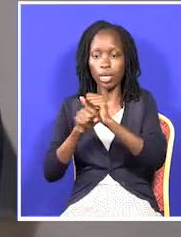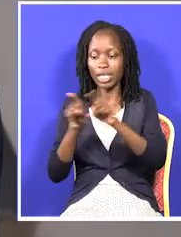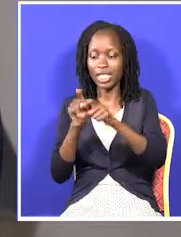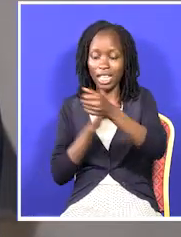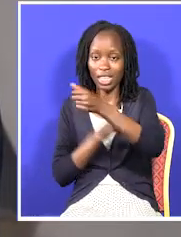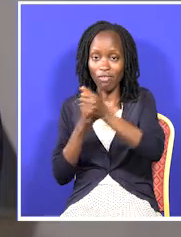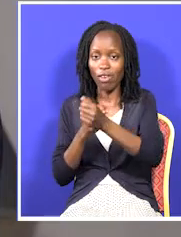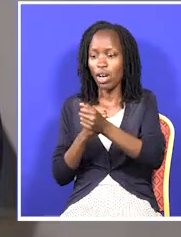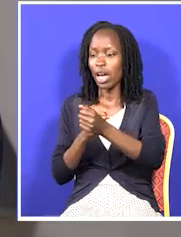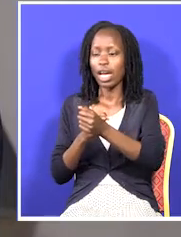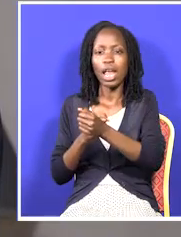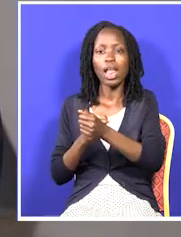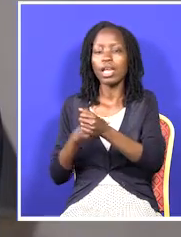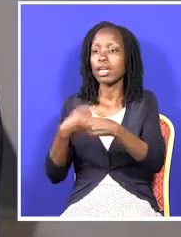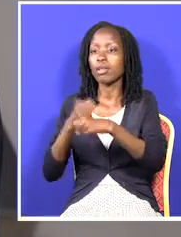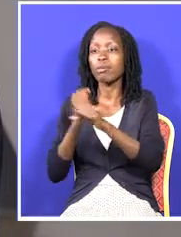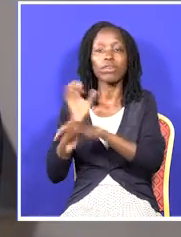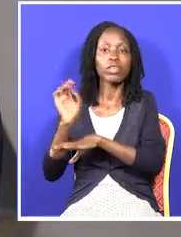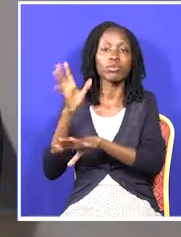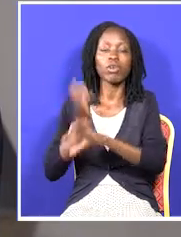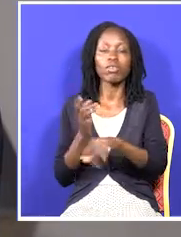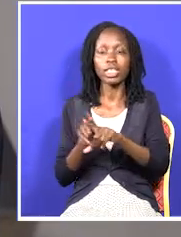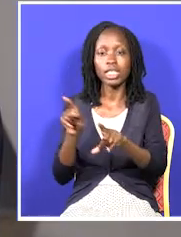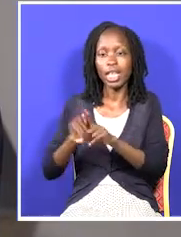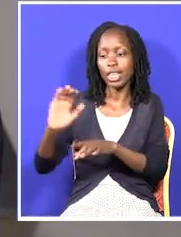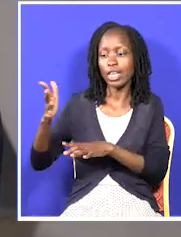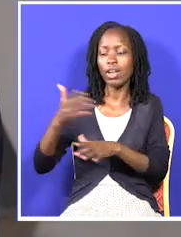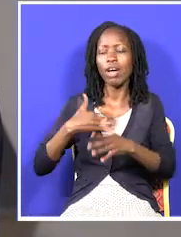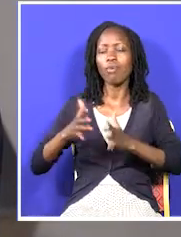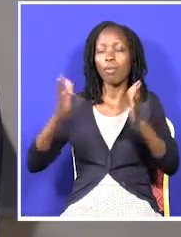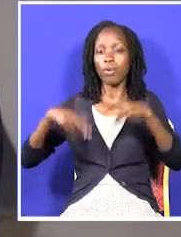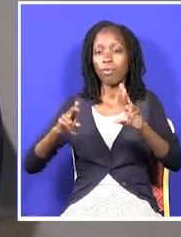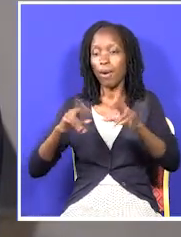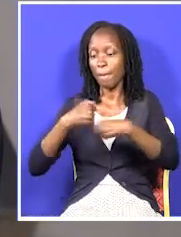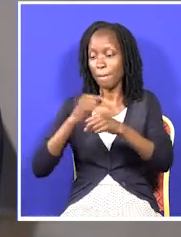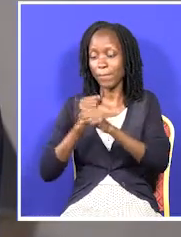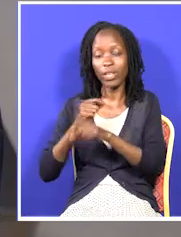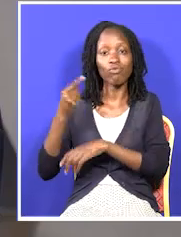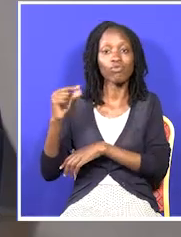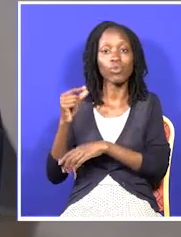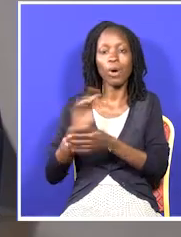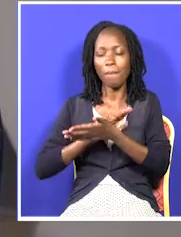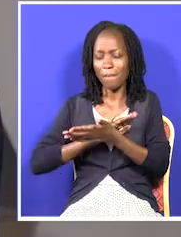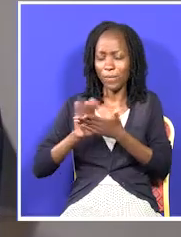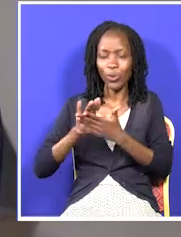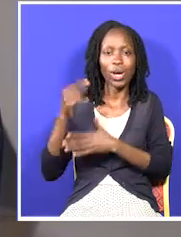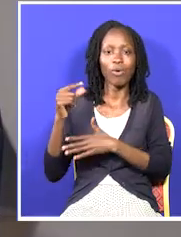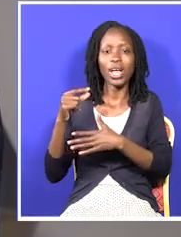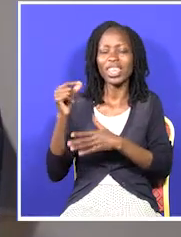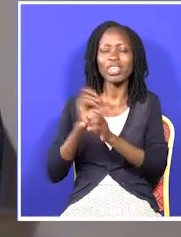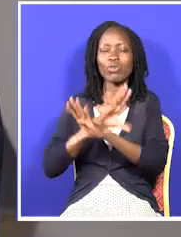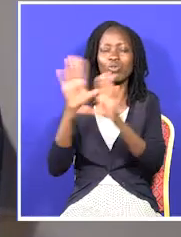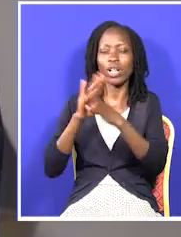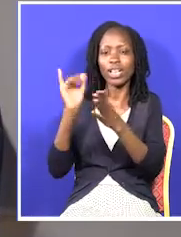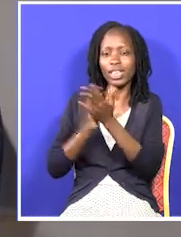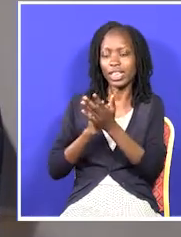kind of precious stone there is. The city has a very large street made out of pure gold. The gold is so shiny that